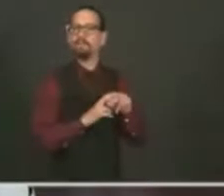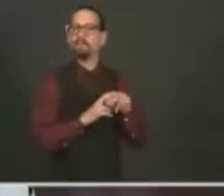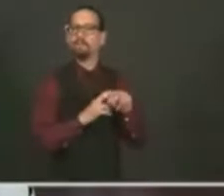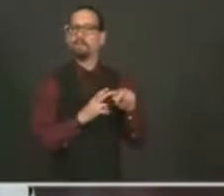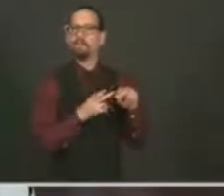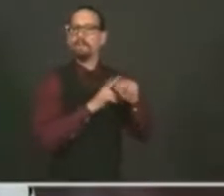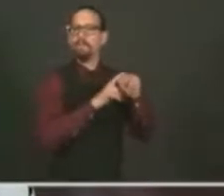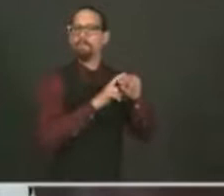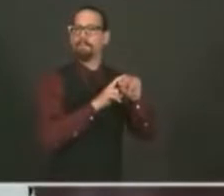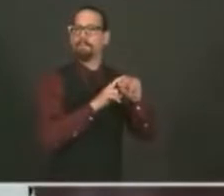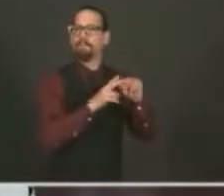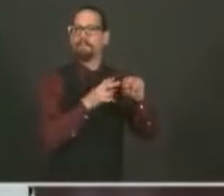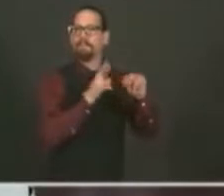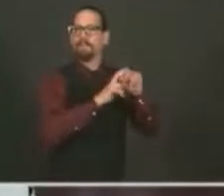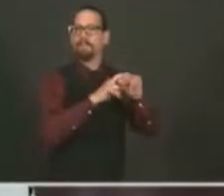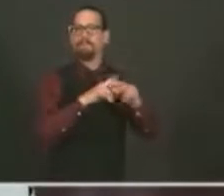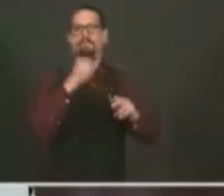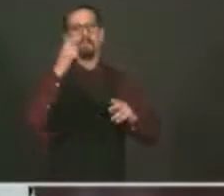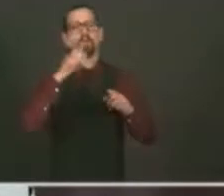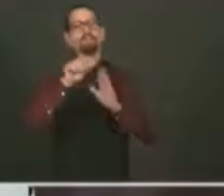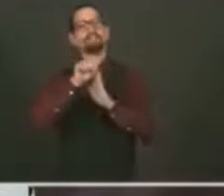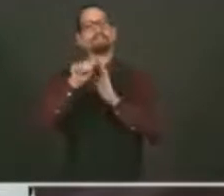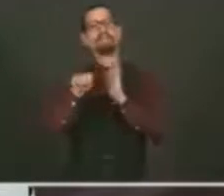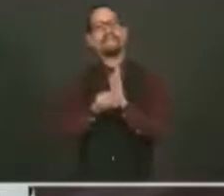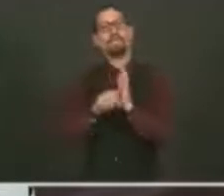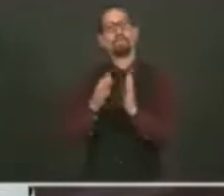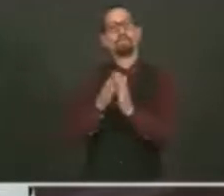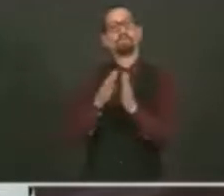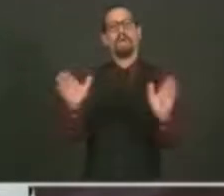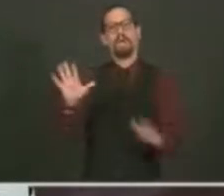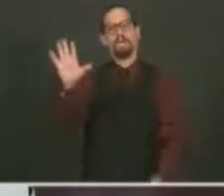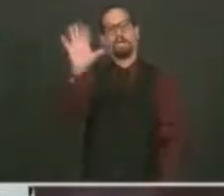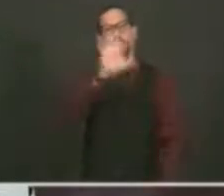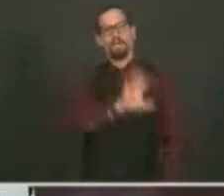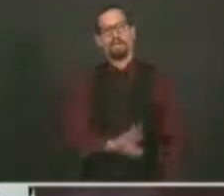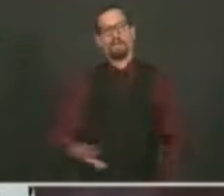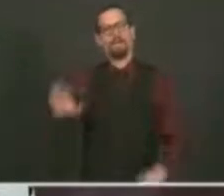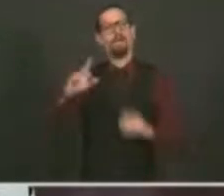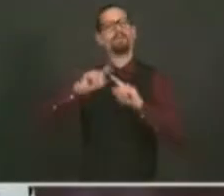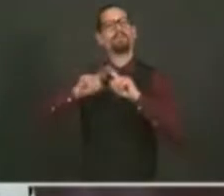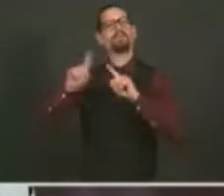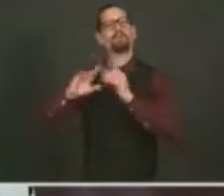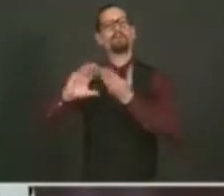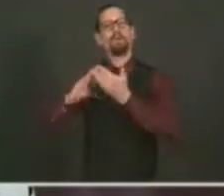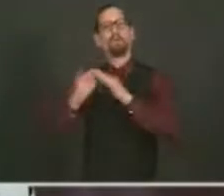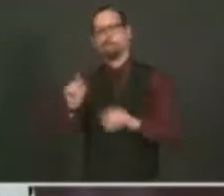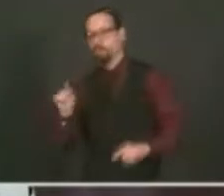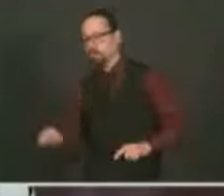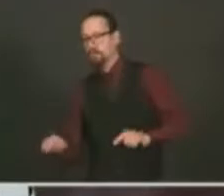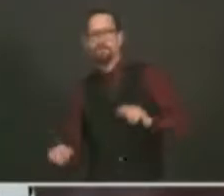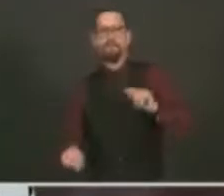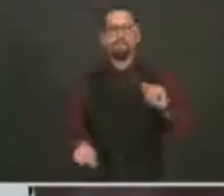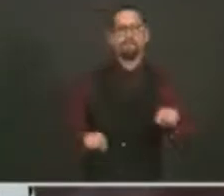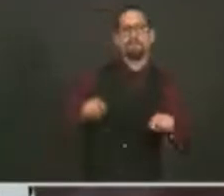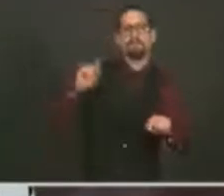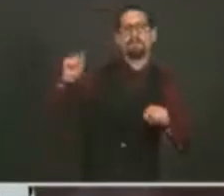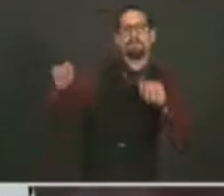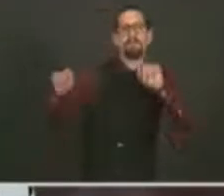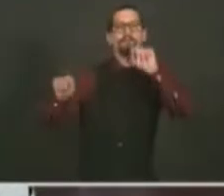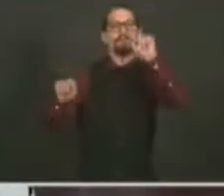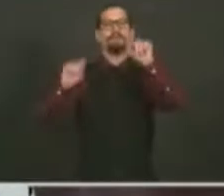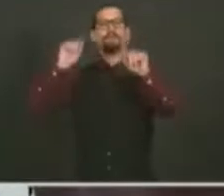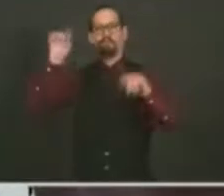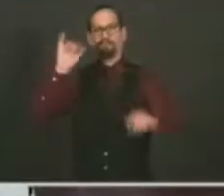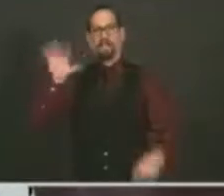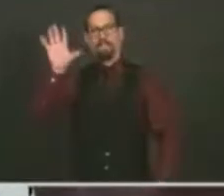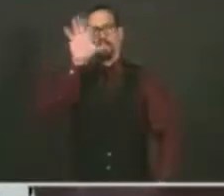as a state on a whole at the community level, widespread community activity.